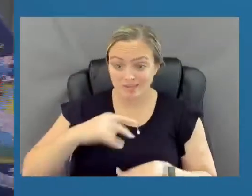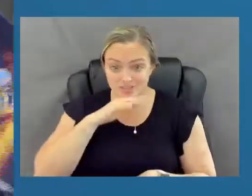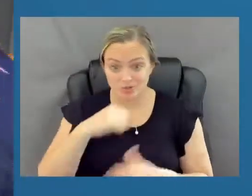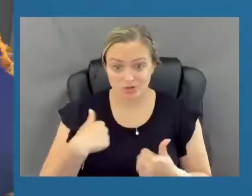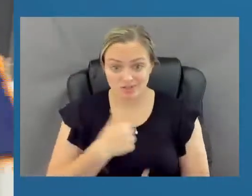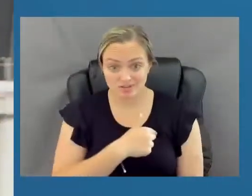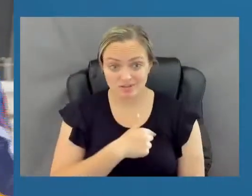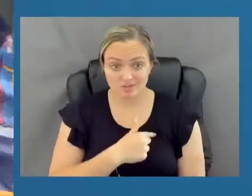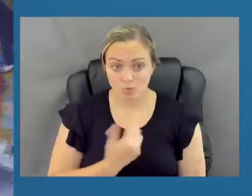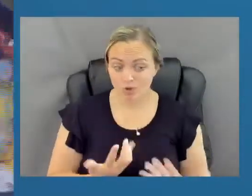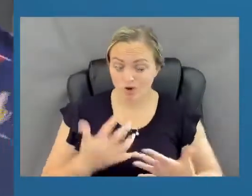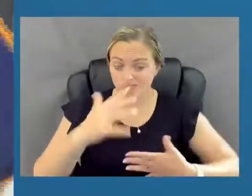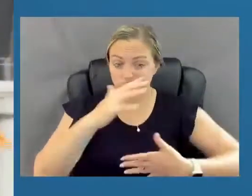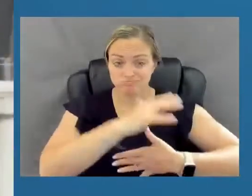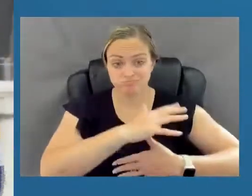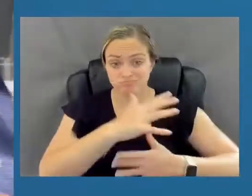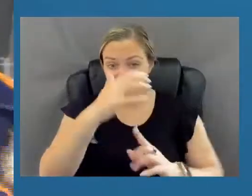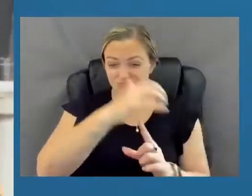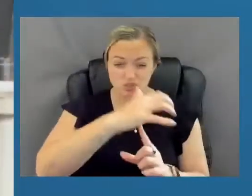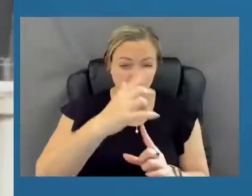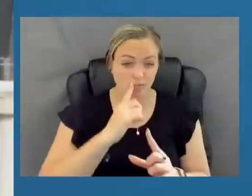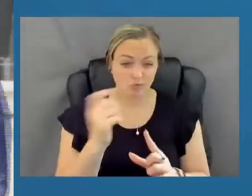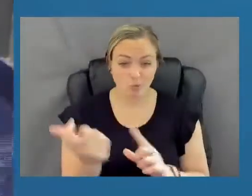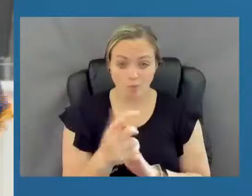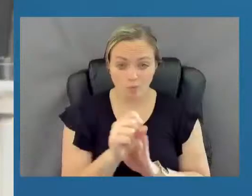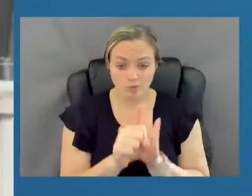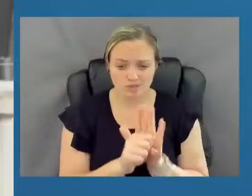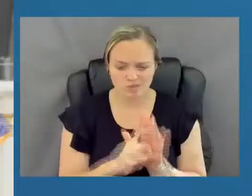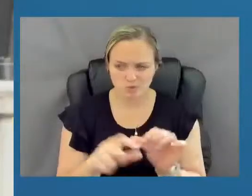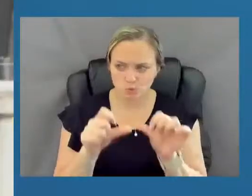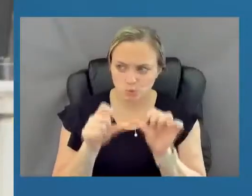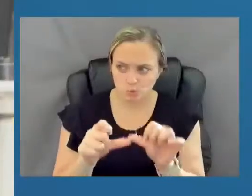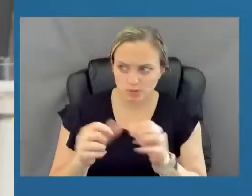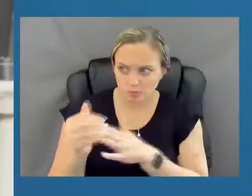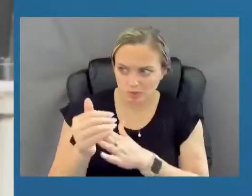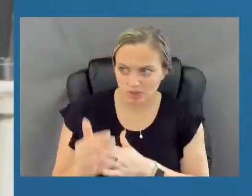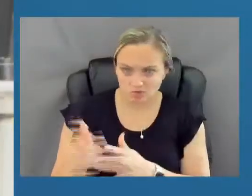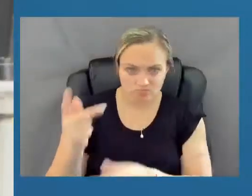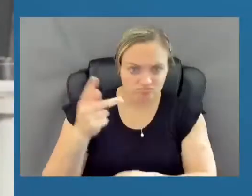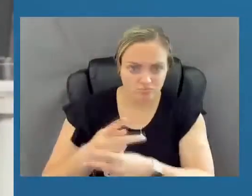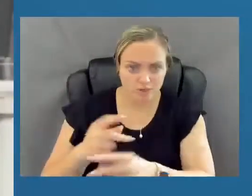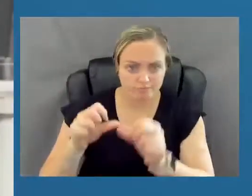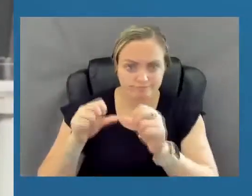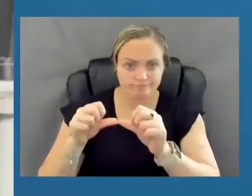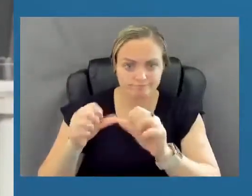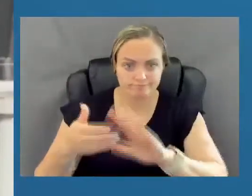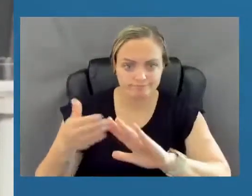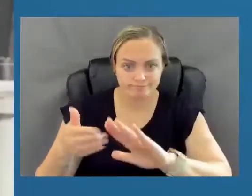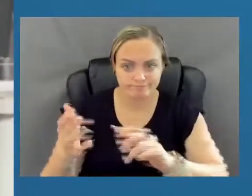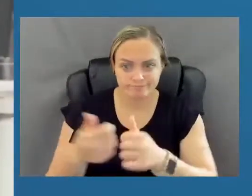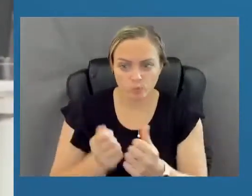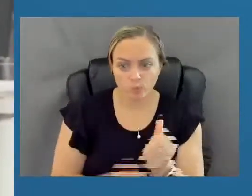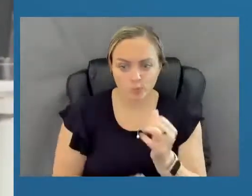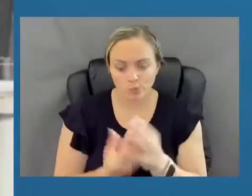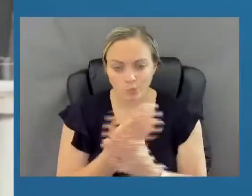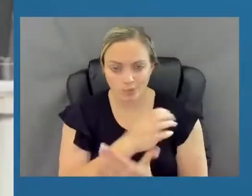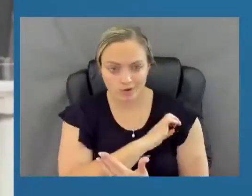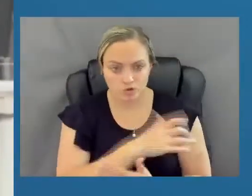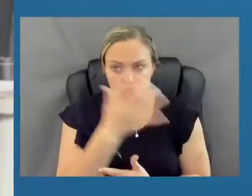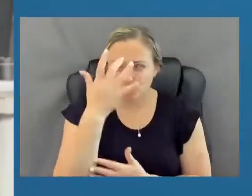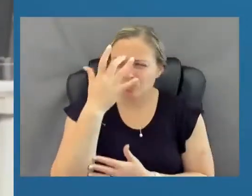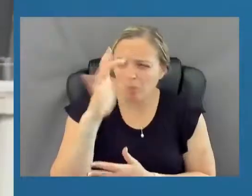number one amongst the states. We need to keep our leadership. And we do it by growing energy smartly and